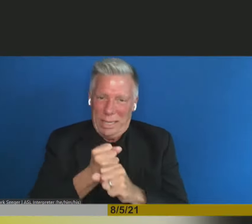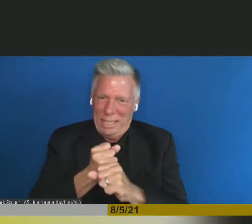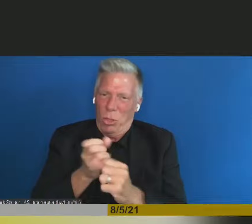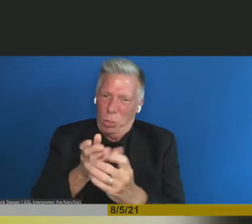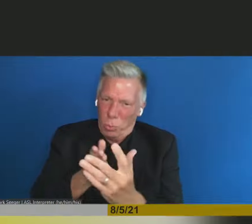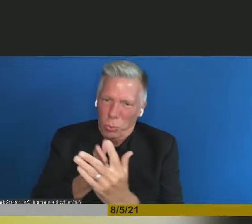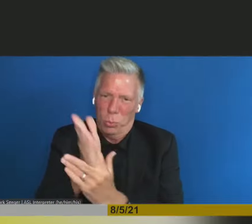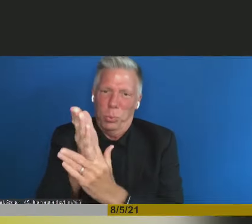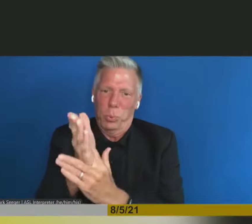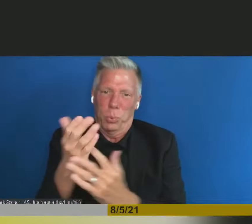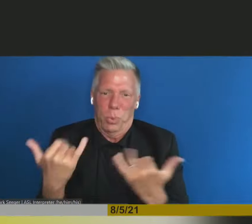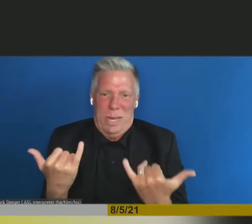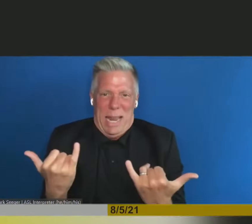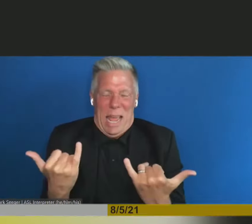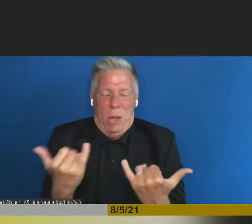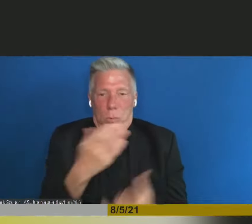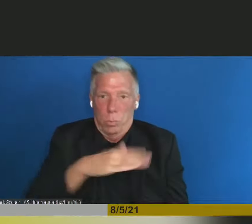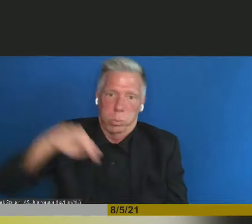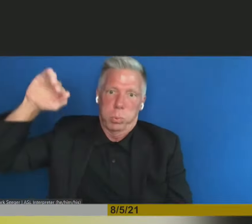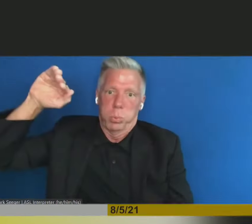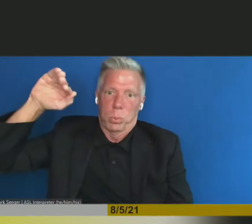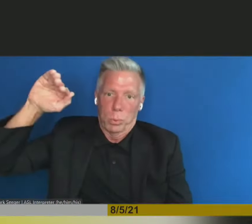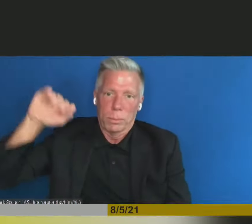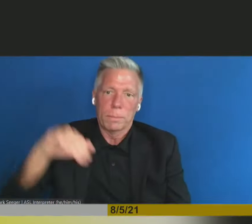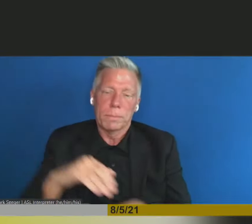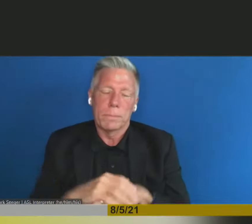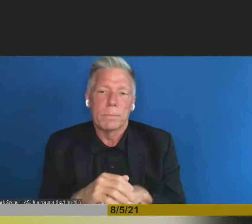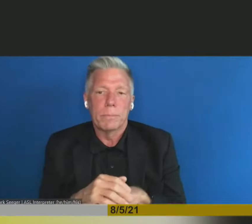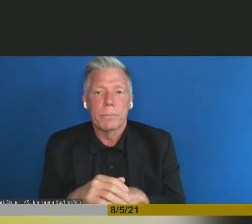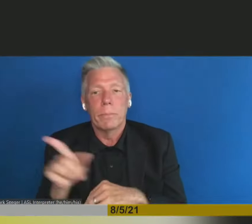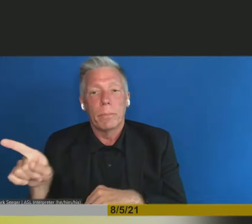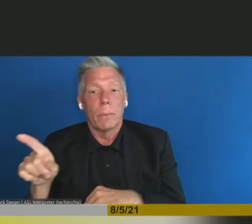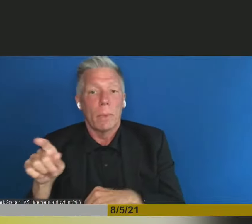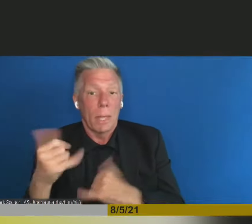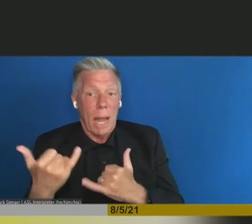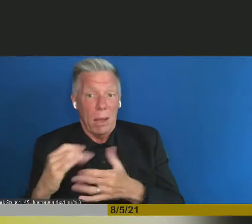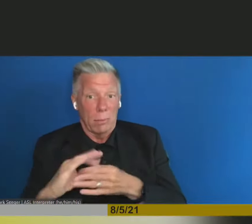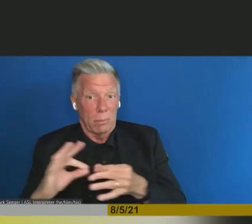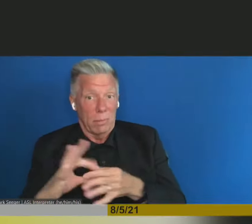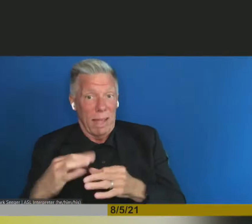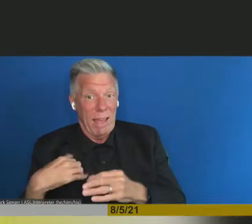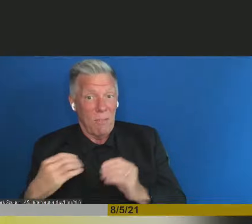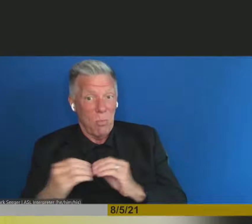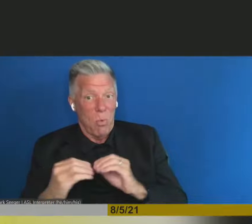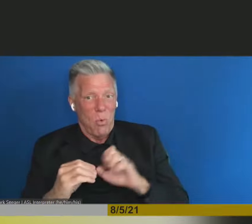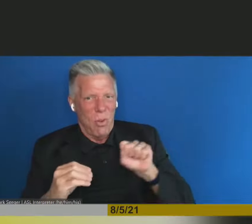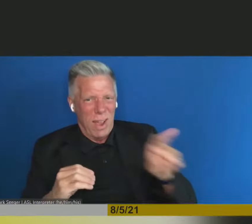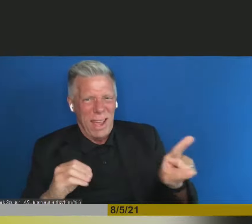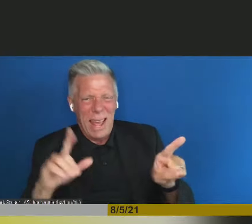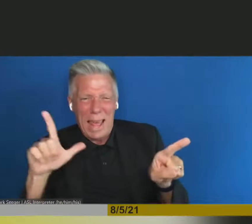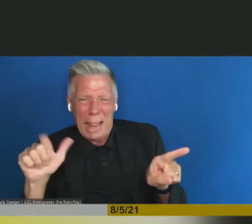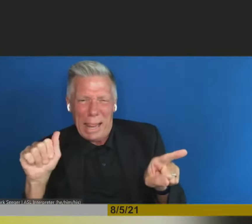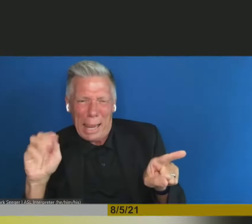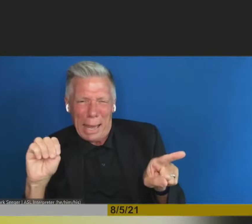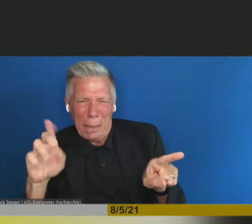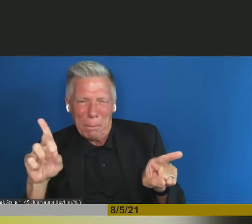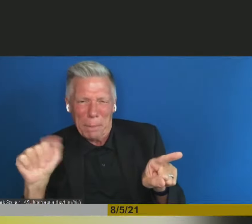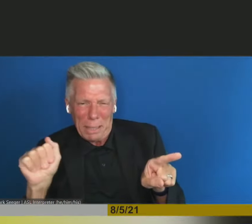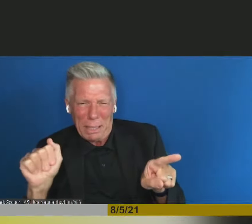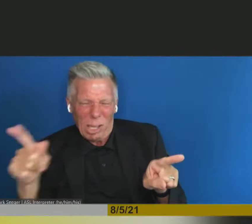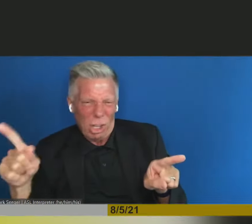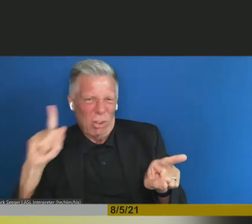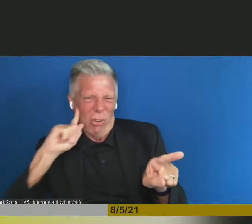Okay, great. We had some questions about some of the other variants. So for example, the Lambda variant, we got a couple inquiries on